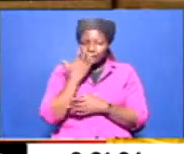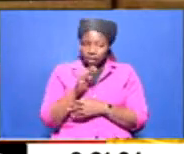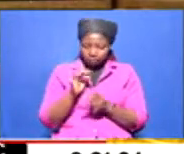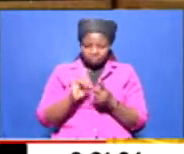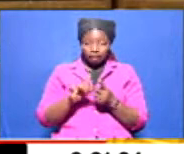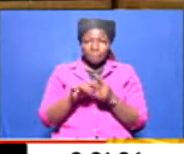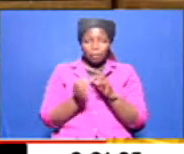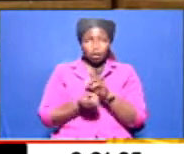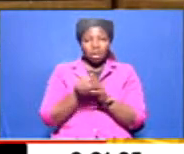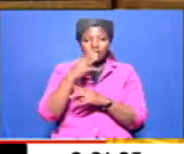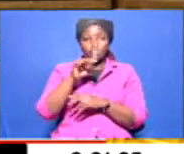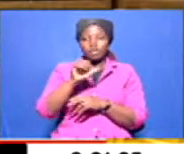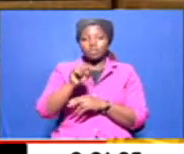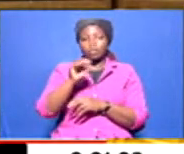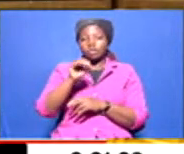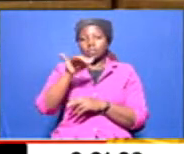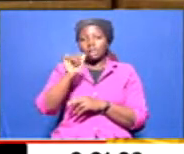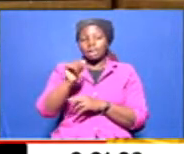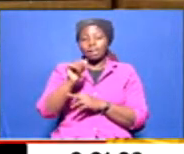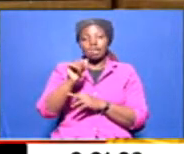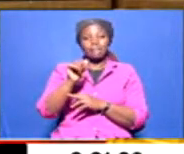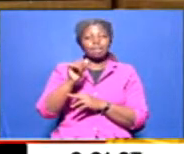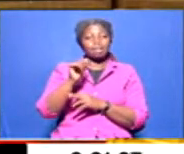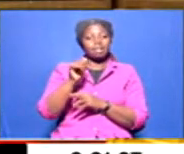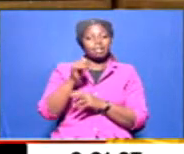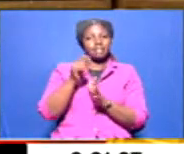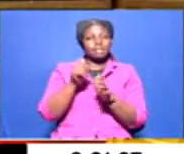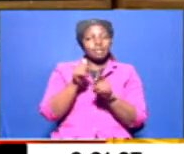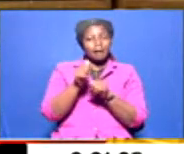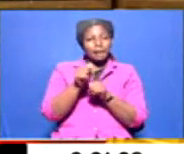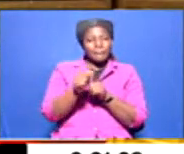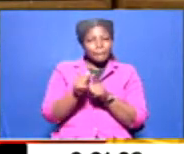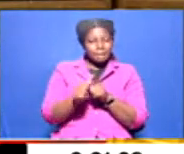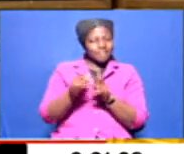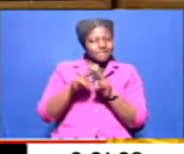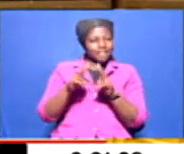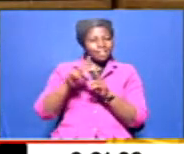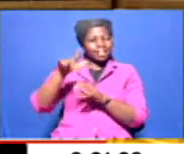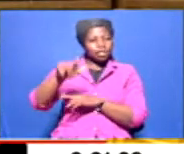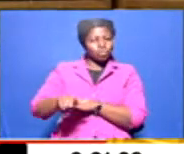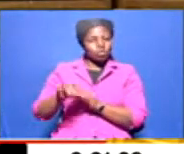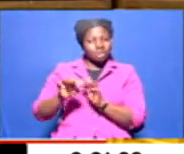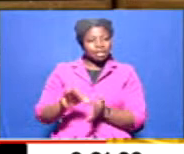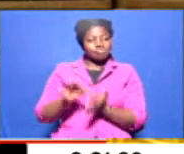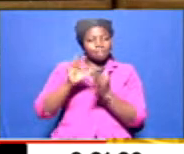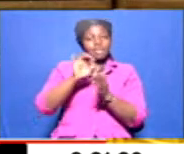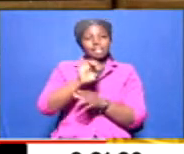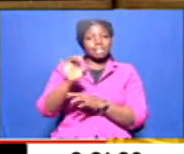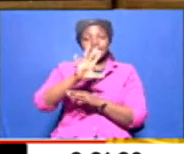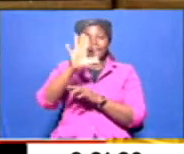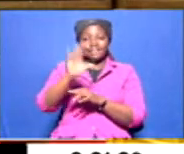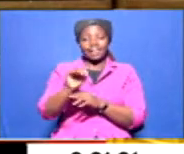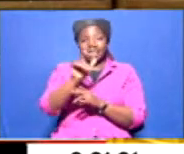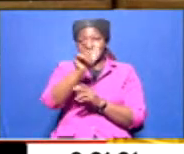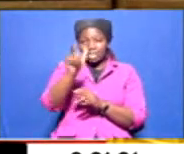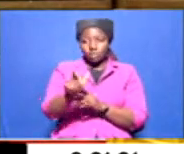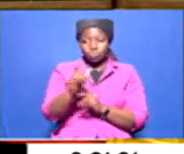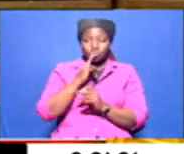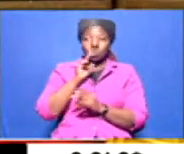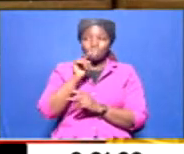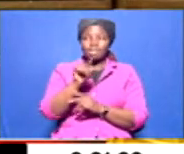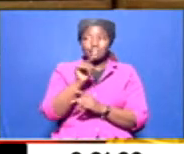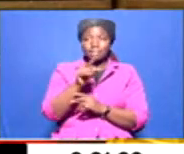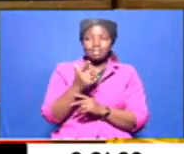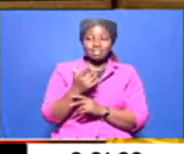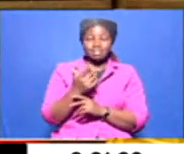of soybeans is very low, especially in the East African region. So that niche